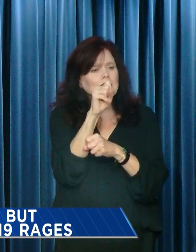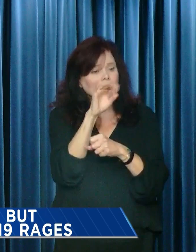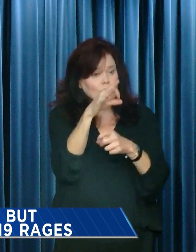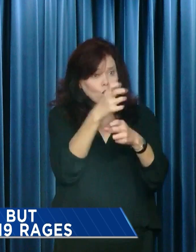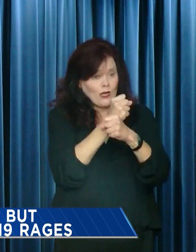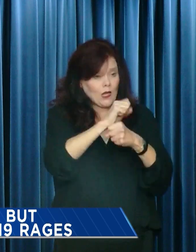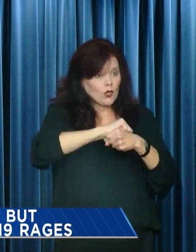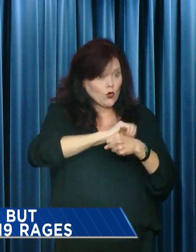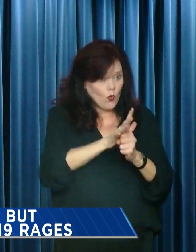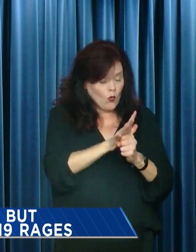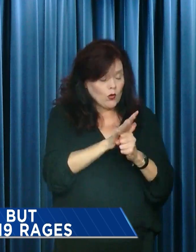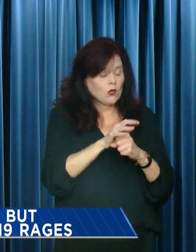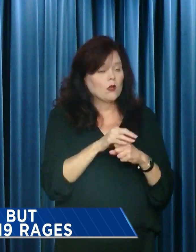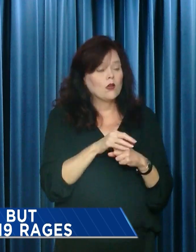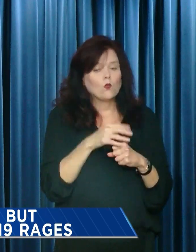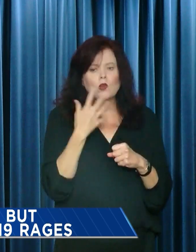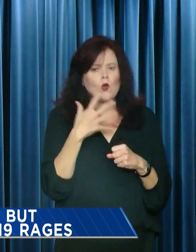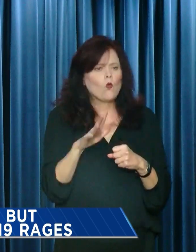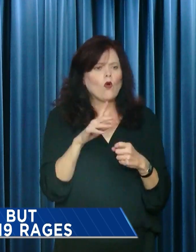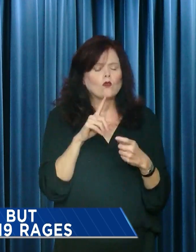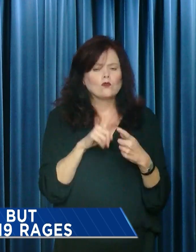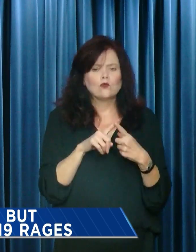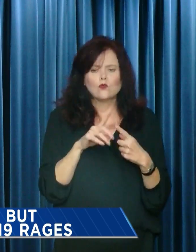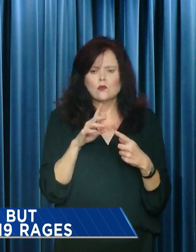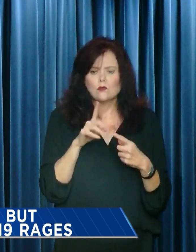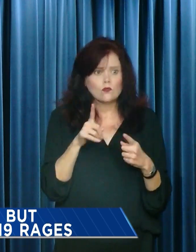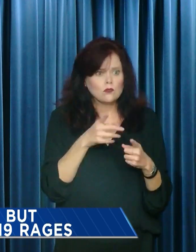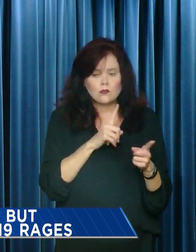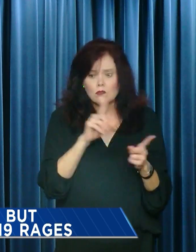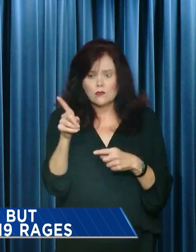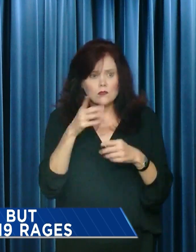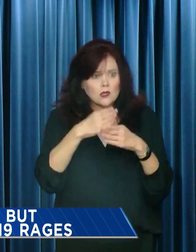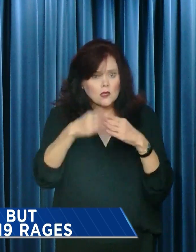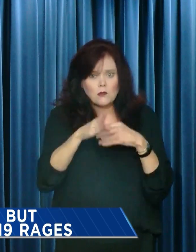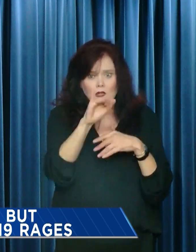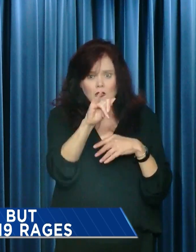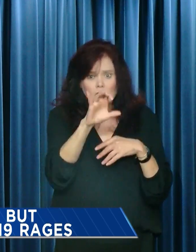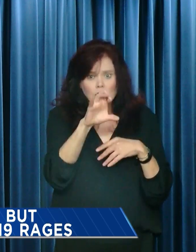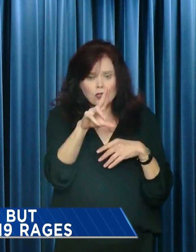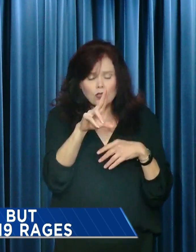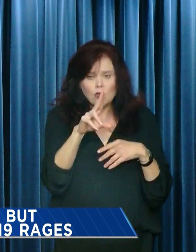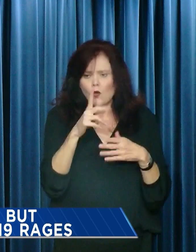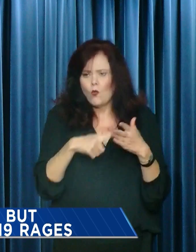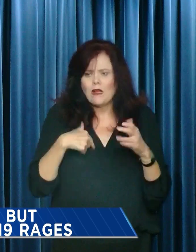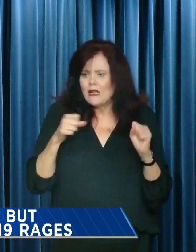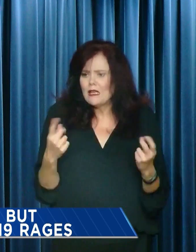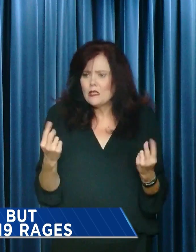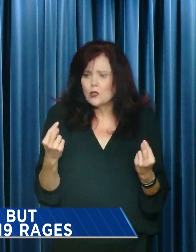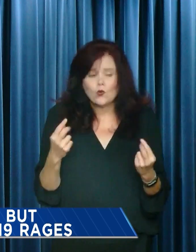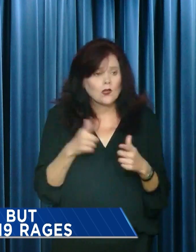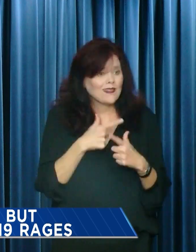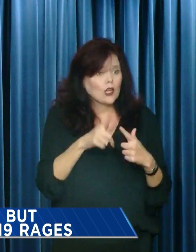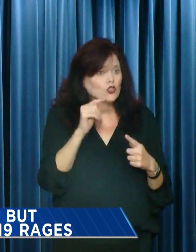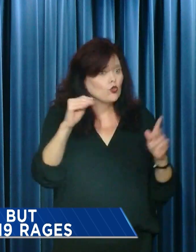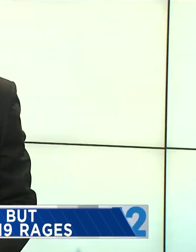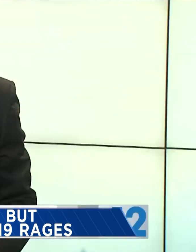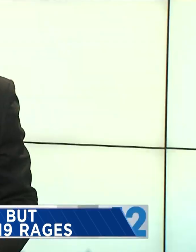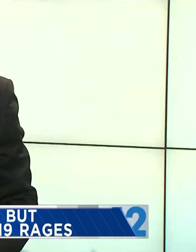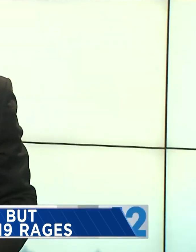we don't want to be having the conversation as you're getting wheeled into the ICU saying, hey doc, what can I do about it now? It's too late.